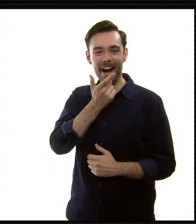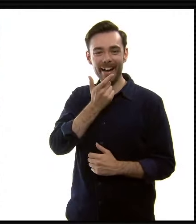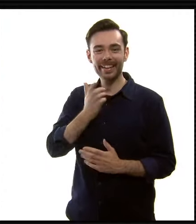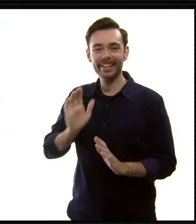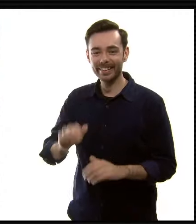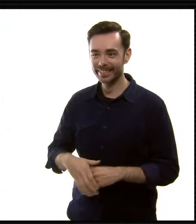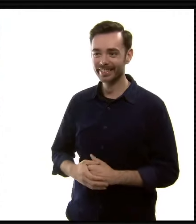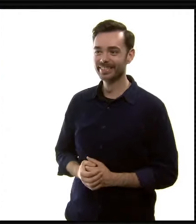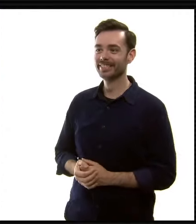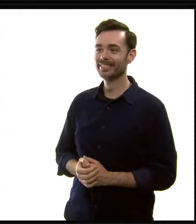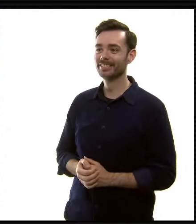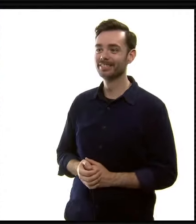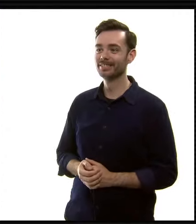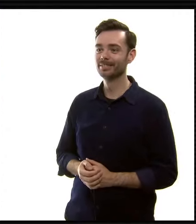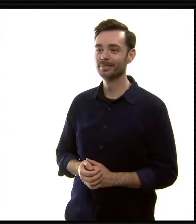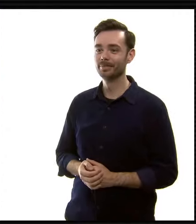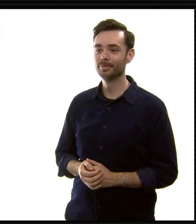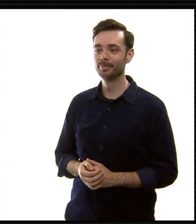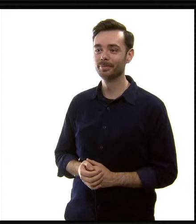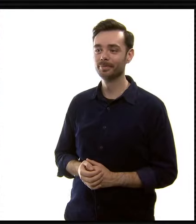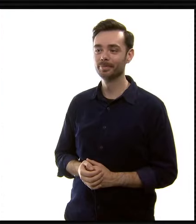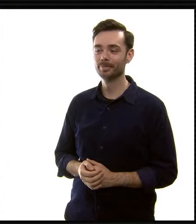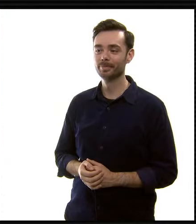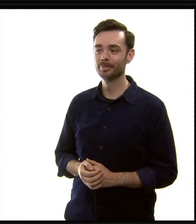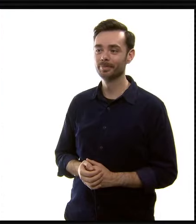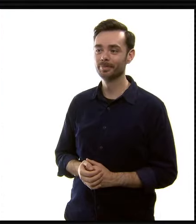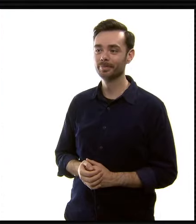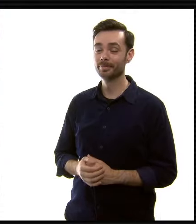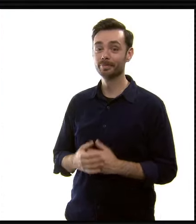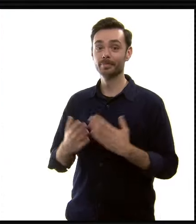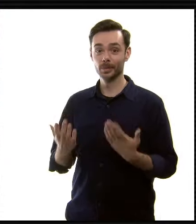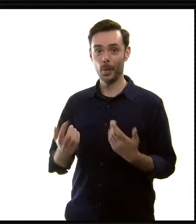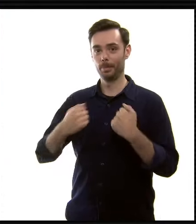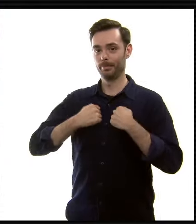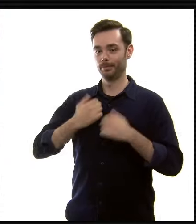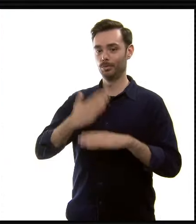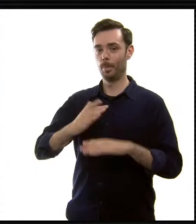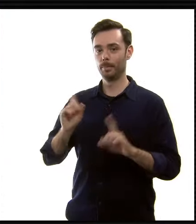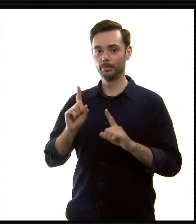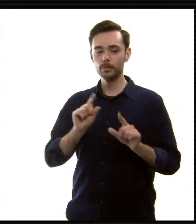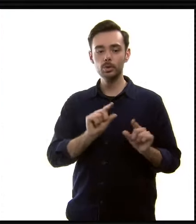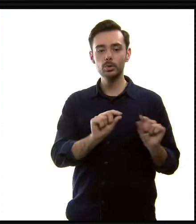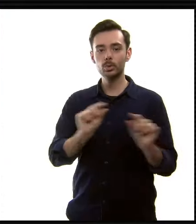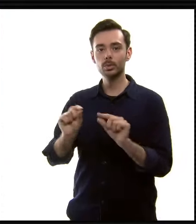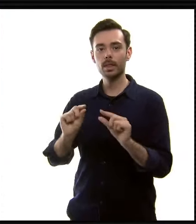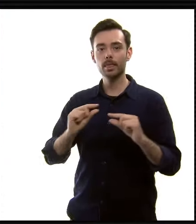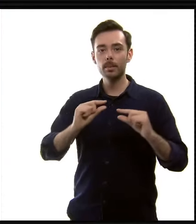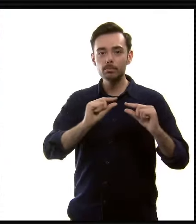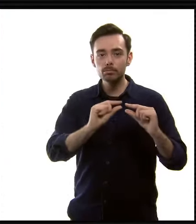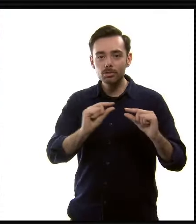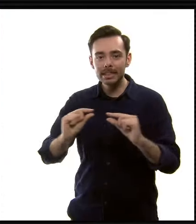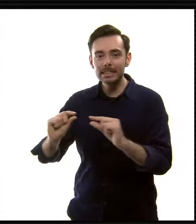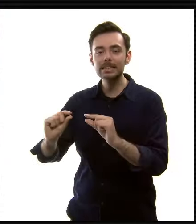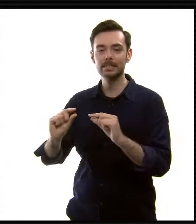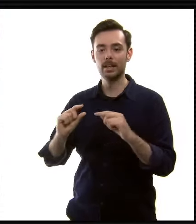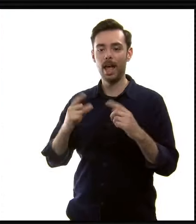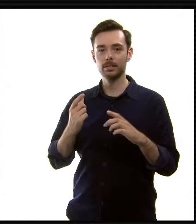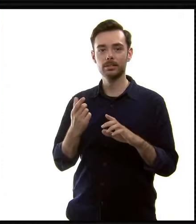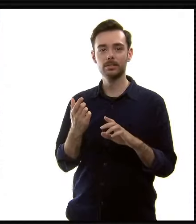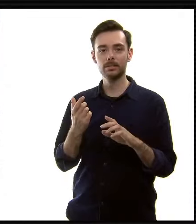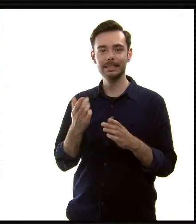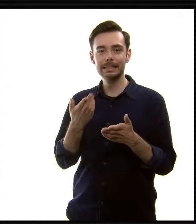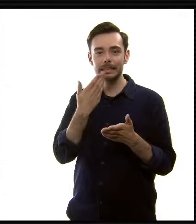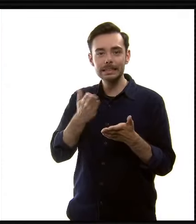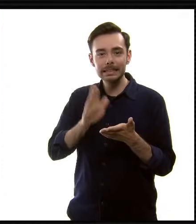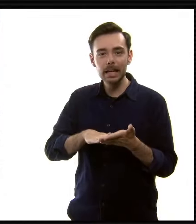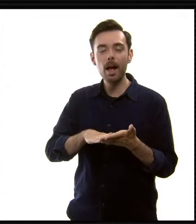role as a Lego model designer is to design the combination of bricks that make up a Lego set. And all the graphics, the stickers, and the awesome designs that we know and love are actually